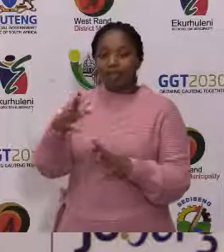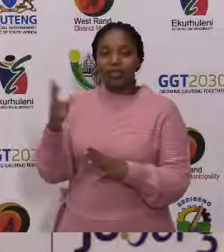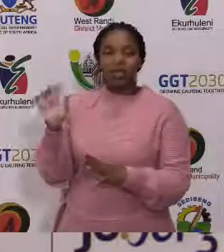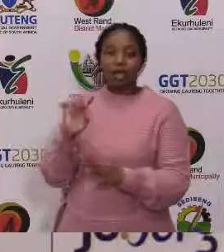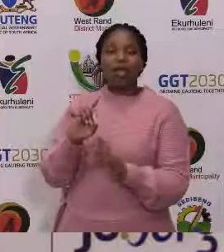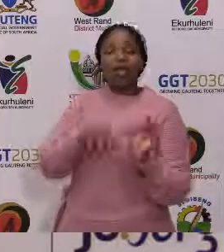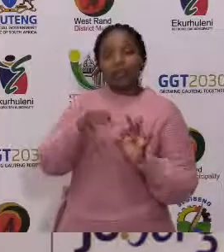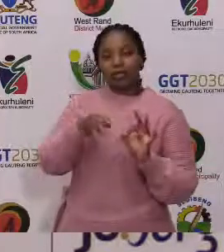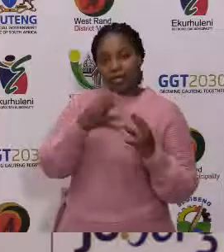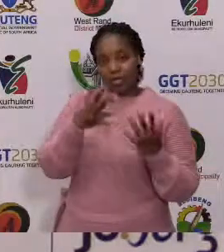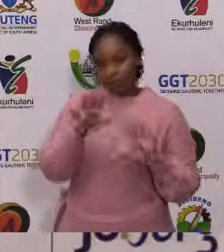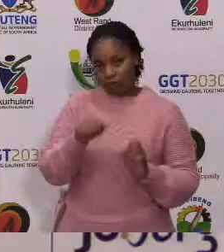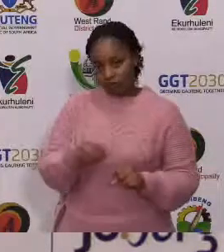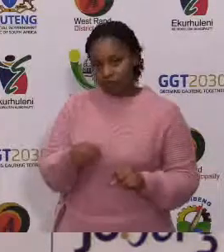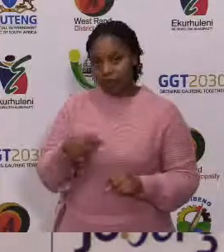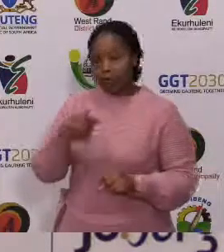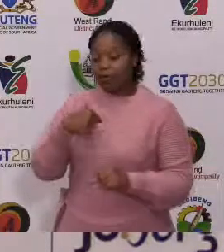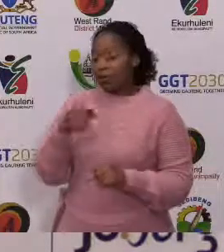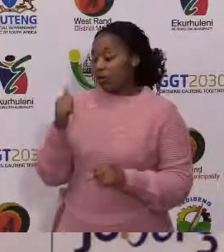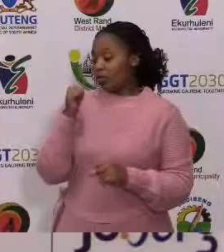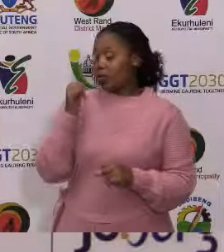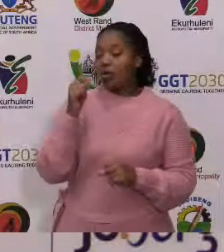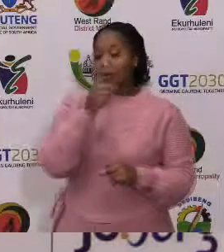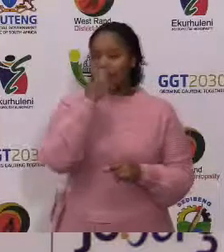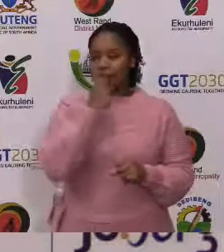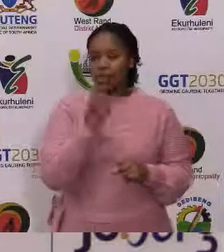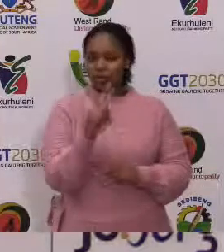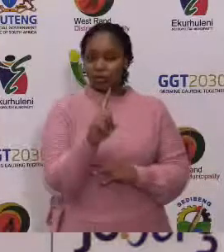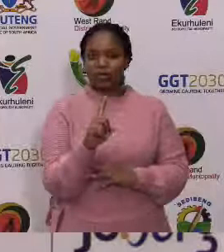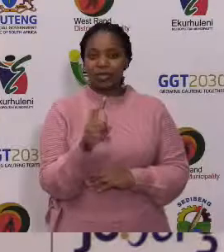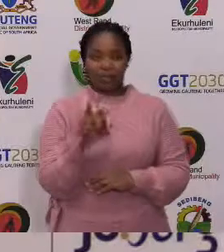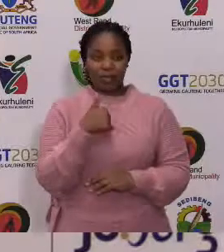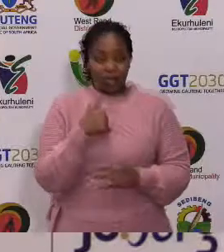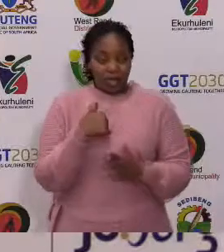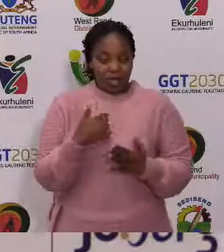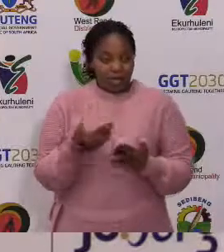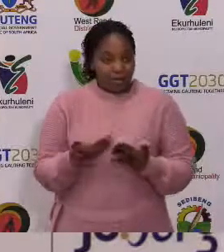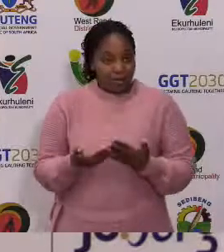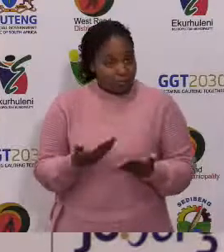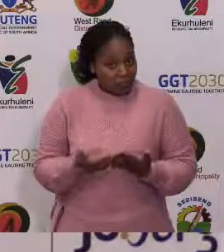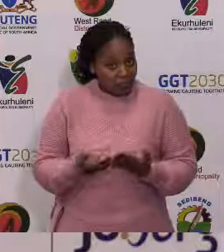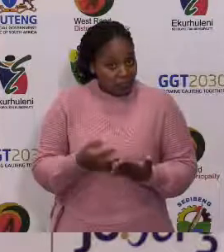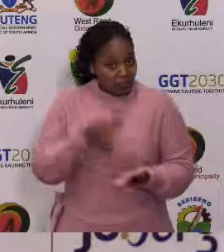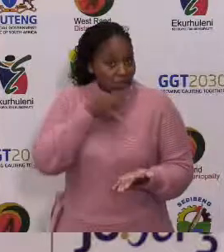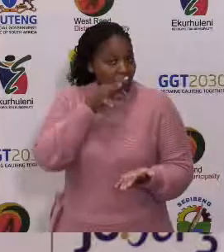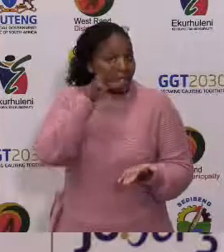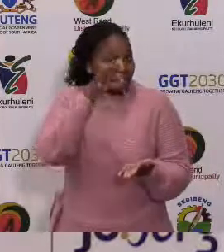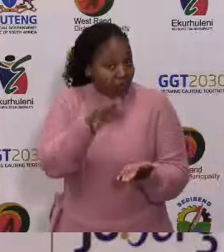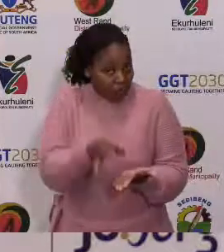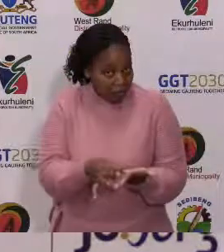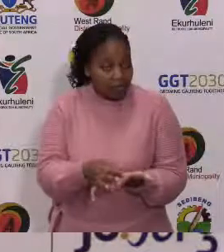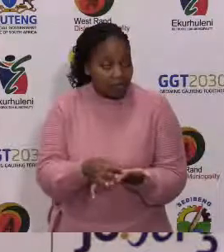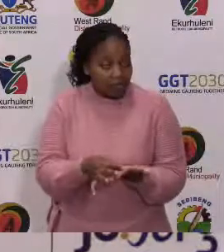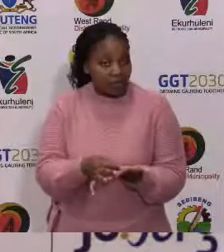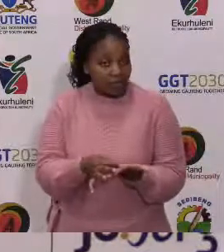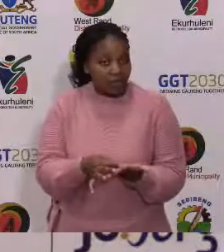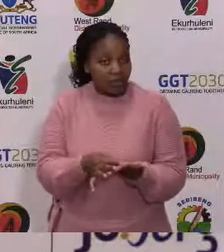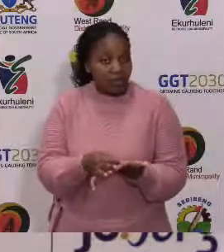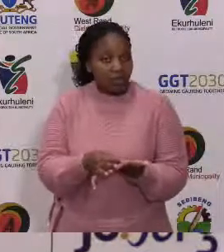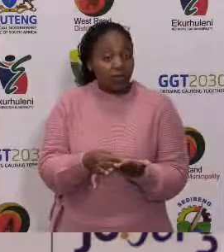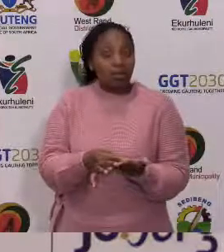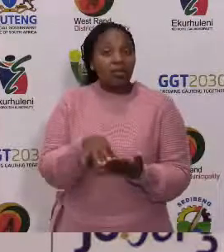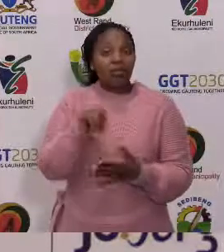I was asked this question yesterday. Would you recommend that the